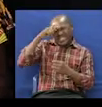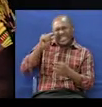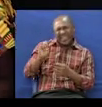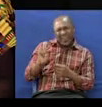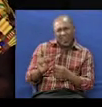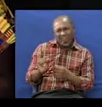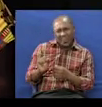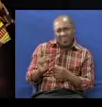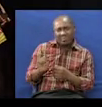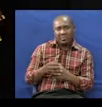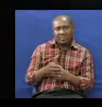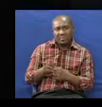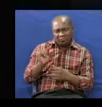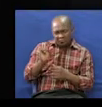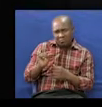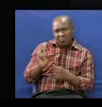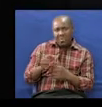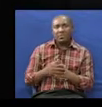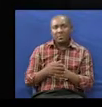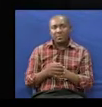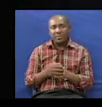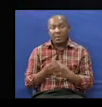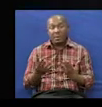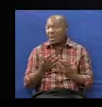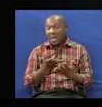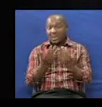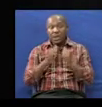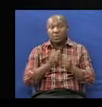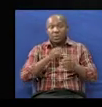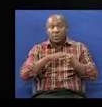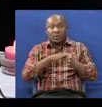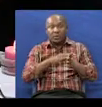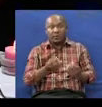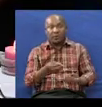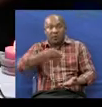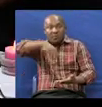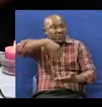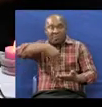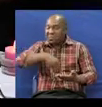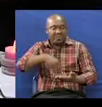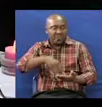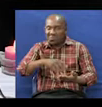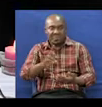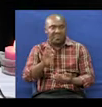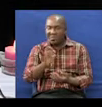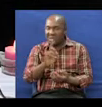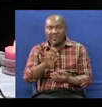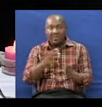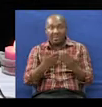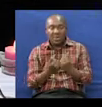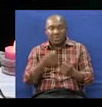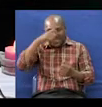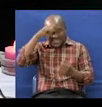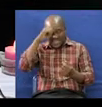purpose, it is used for heating. It cannot be used for heating purpose because it